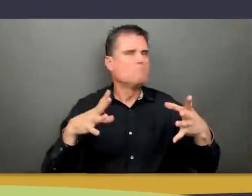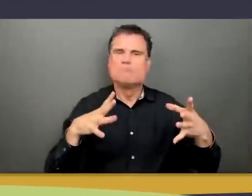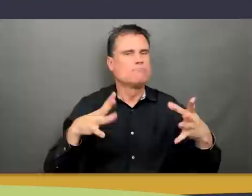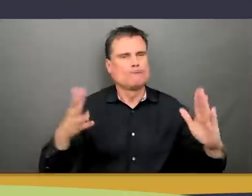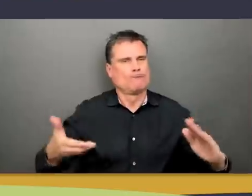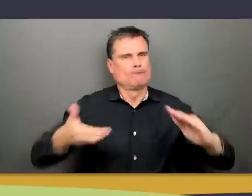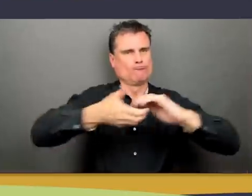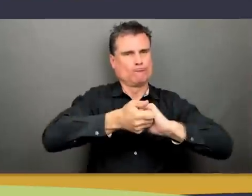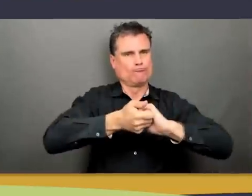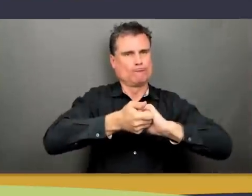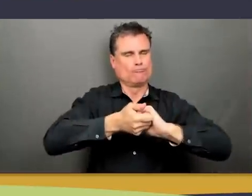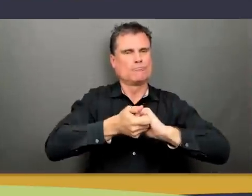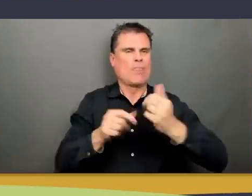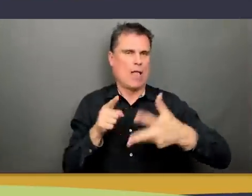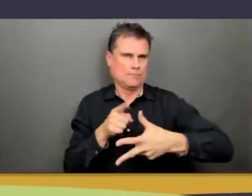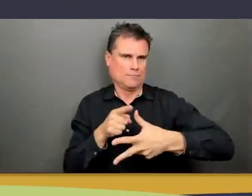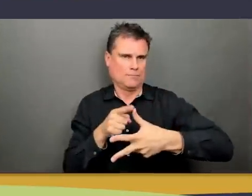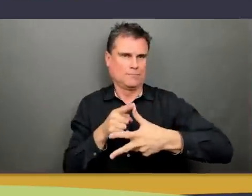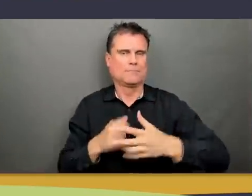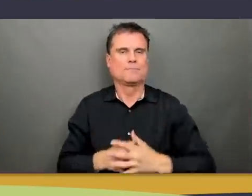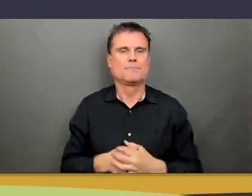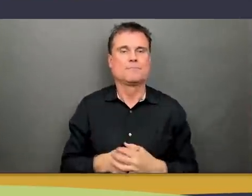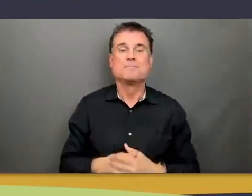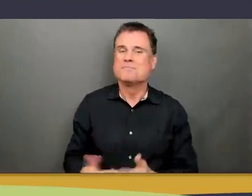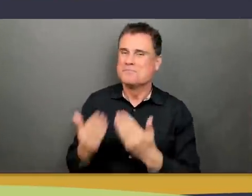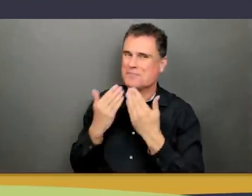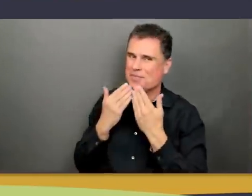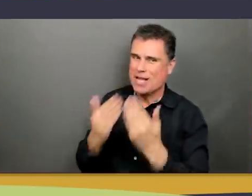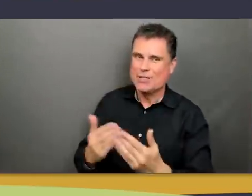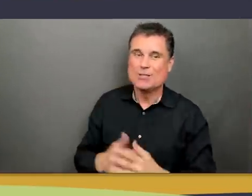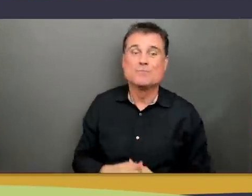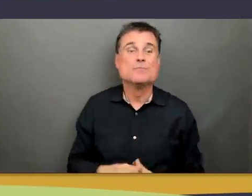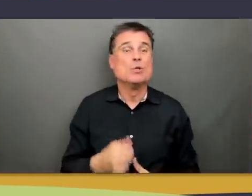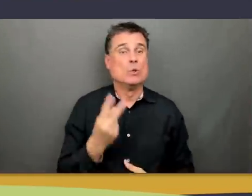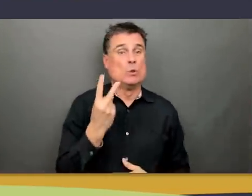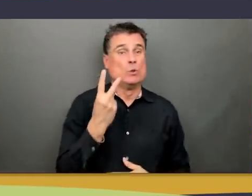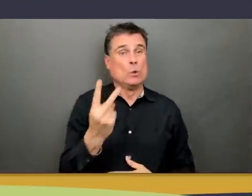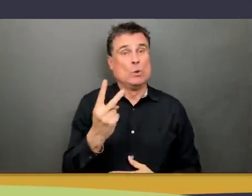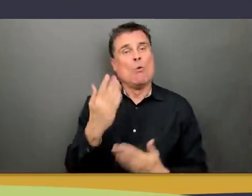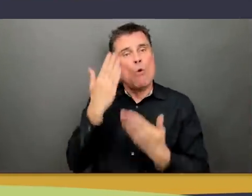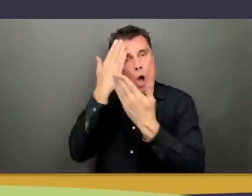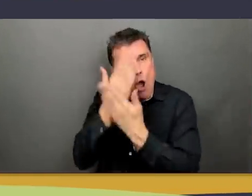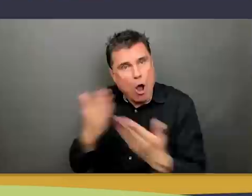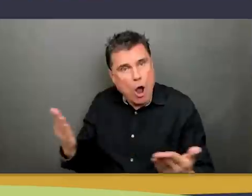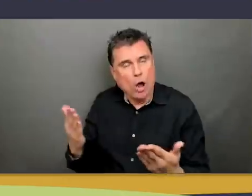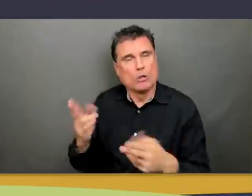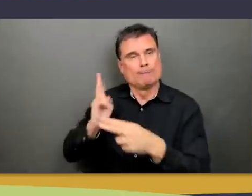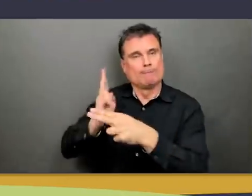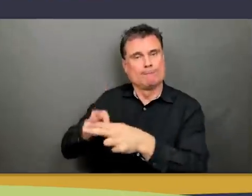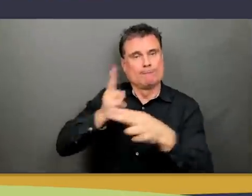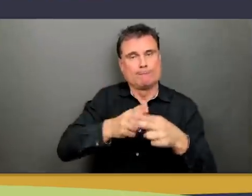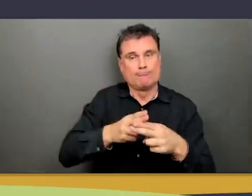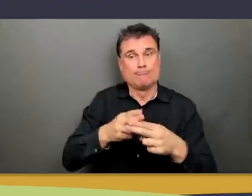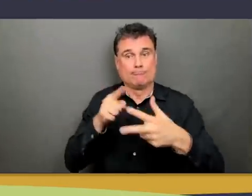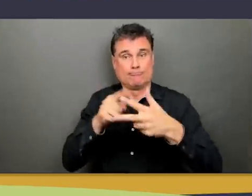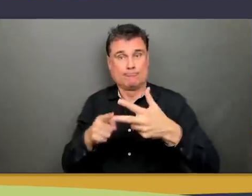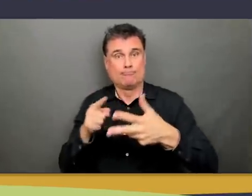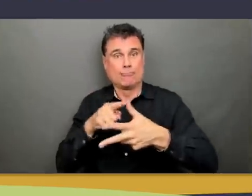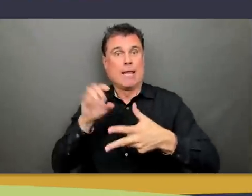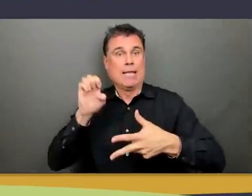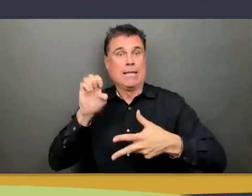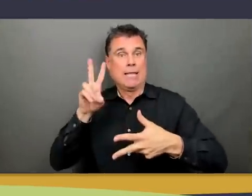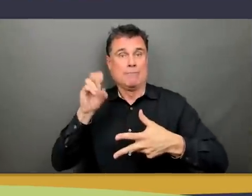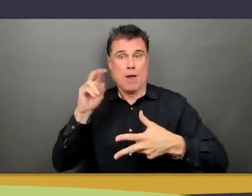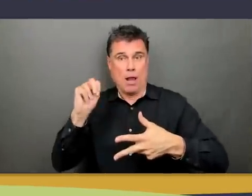Trust Award, our two honorable mentions are Yvonne Olson from White Rock for her use of music to bring together youth